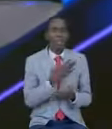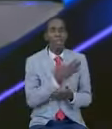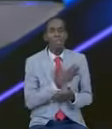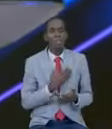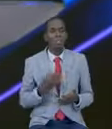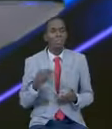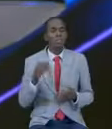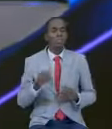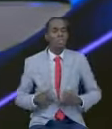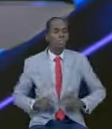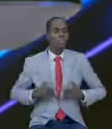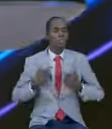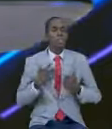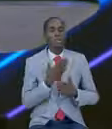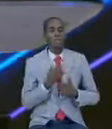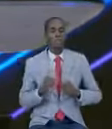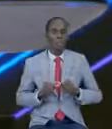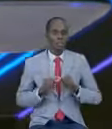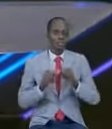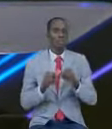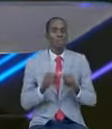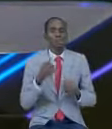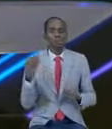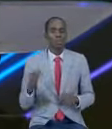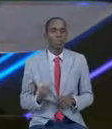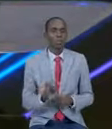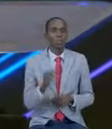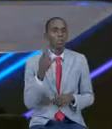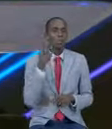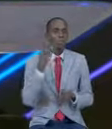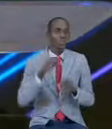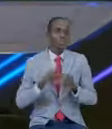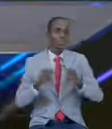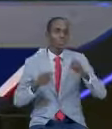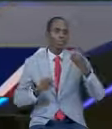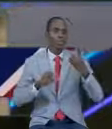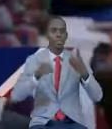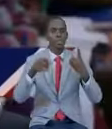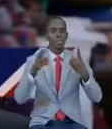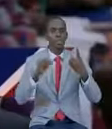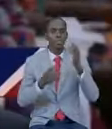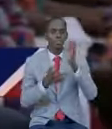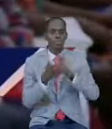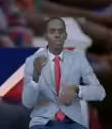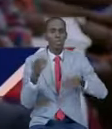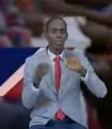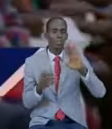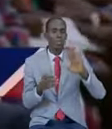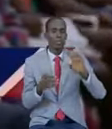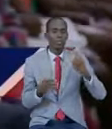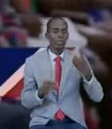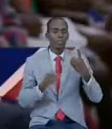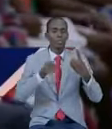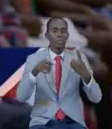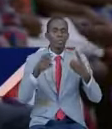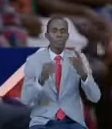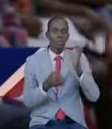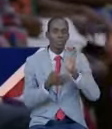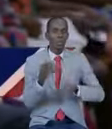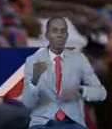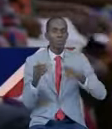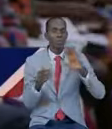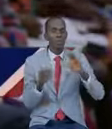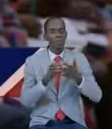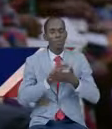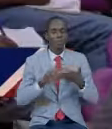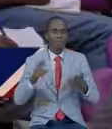abideth forever. It tells us in 1 John chapter 5, verse 1. 1 John chapter